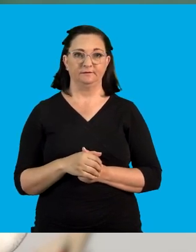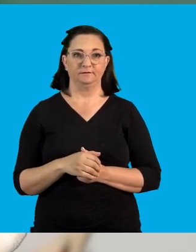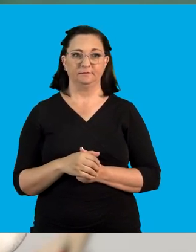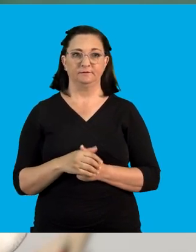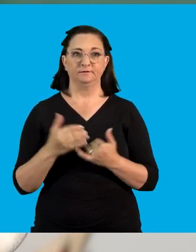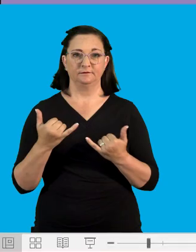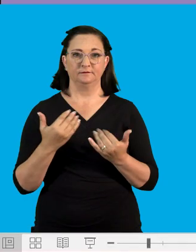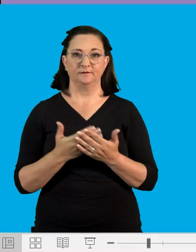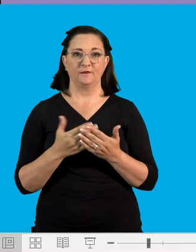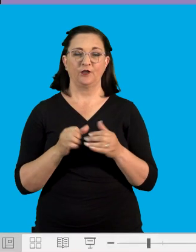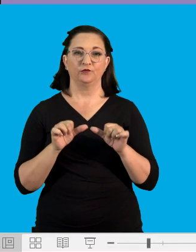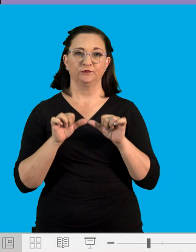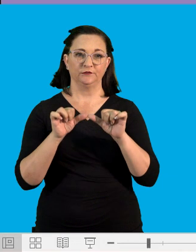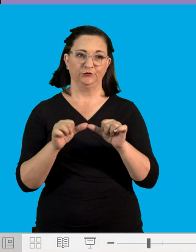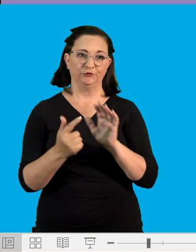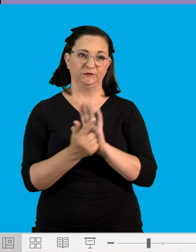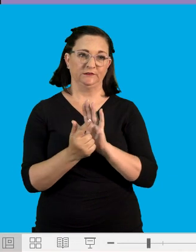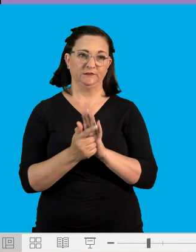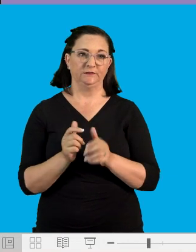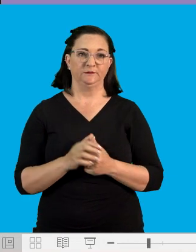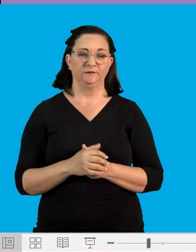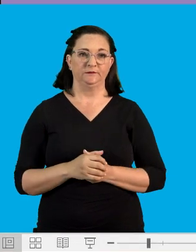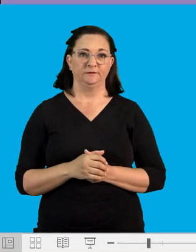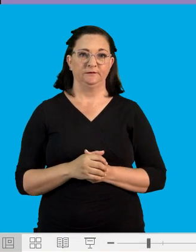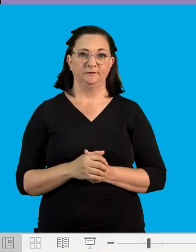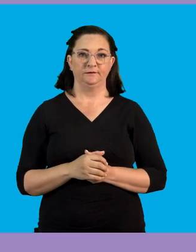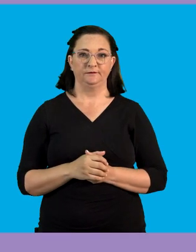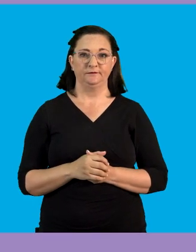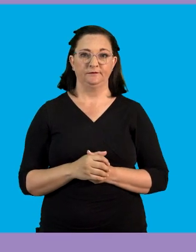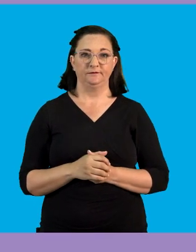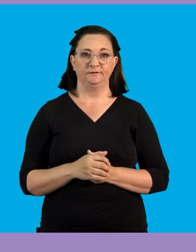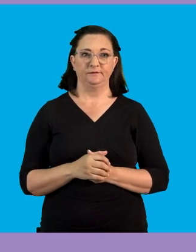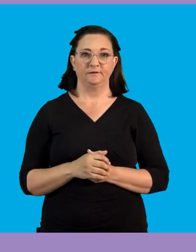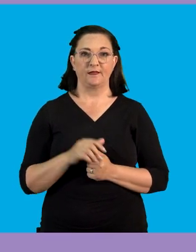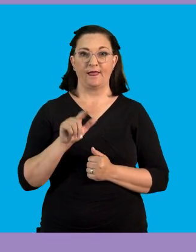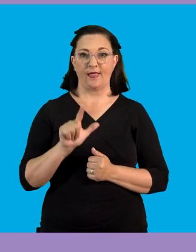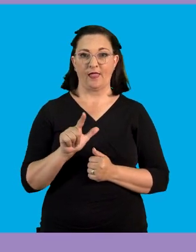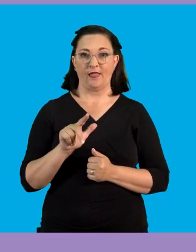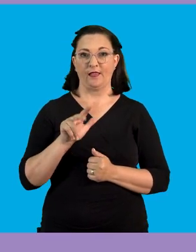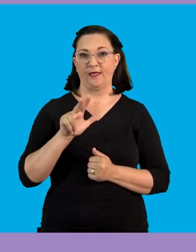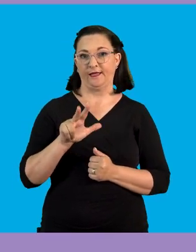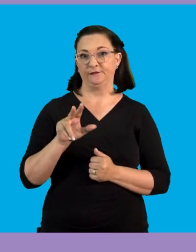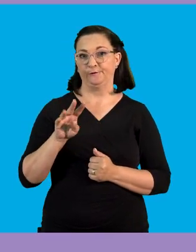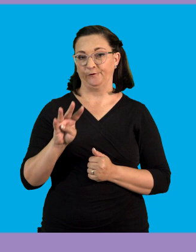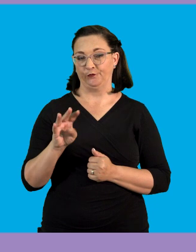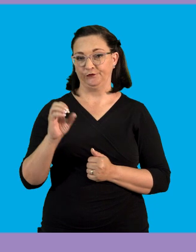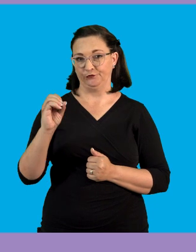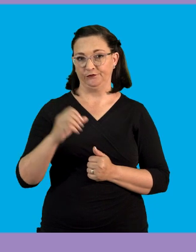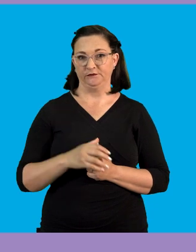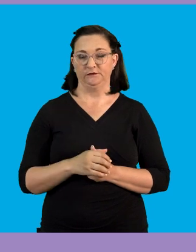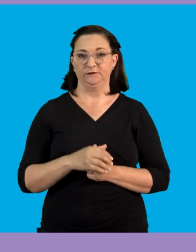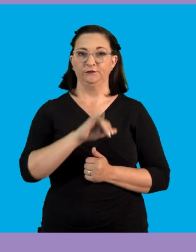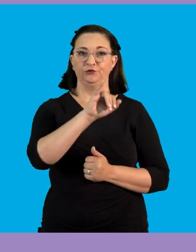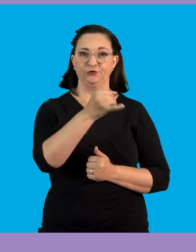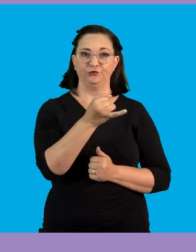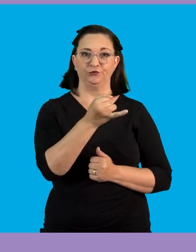can continue with our lesson. All right, angle L gave us 84